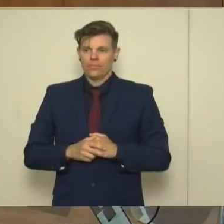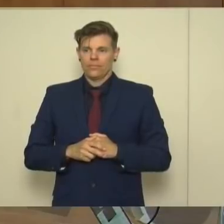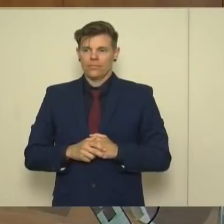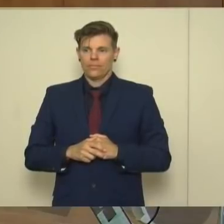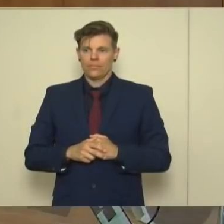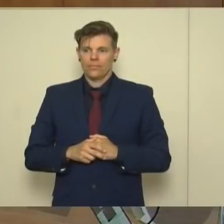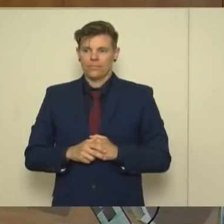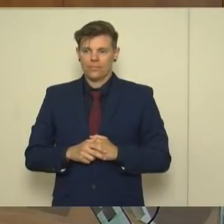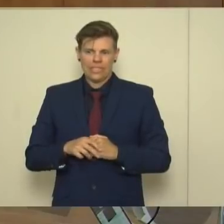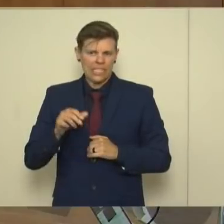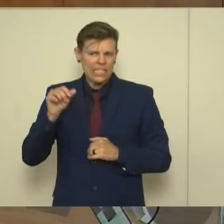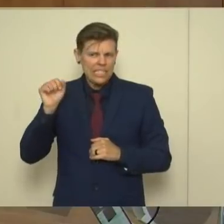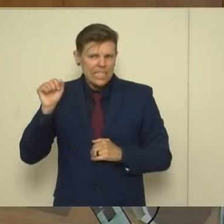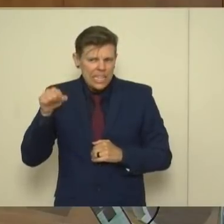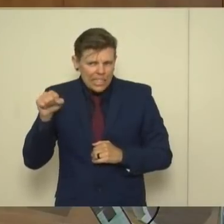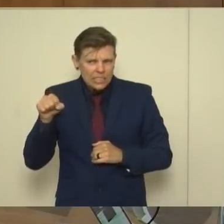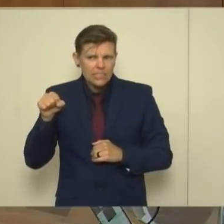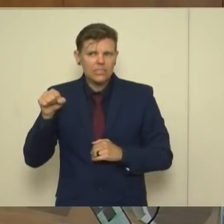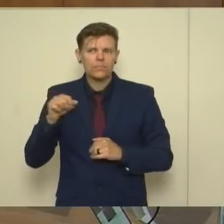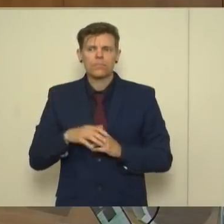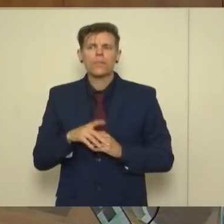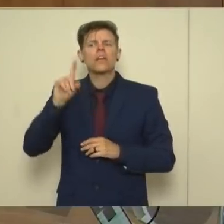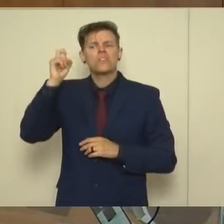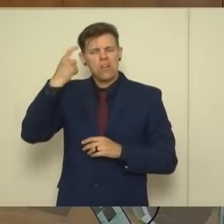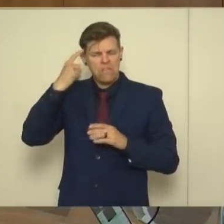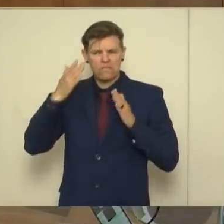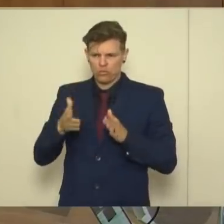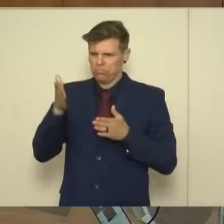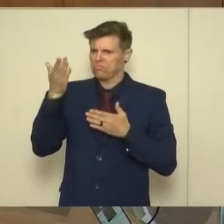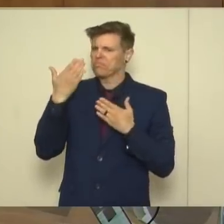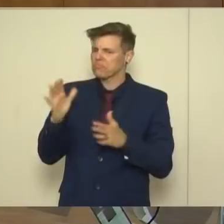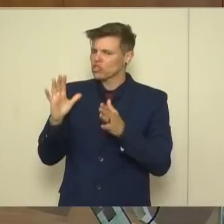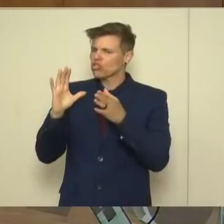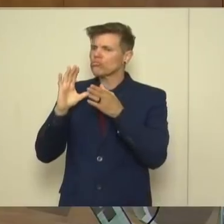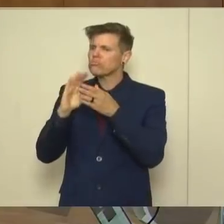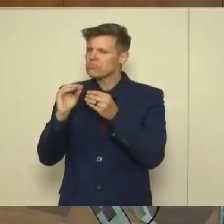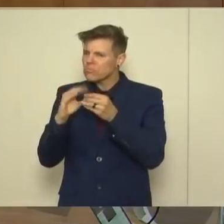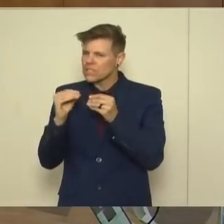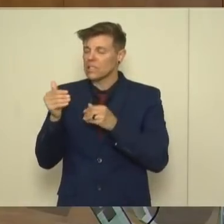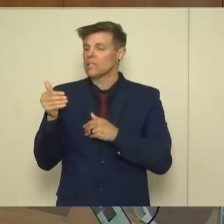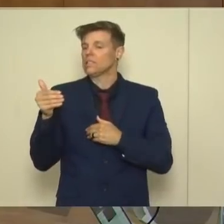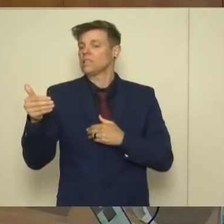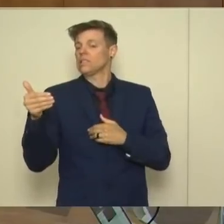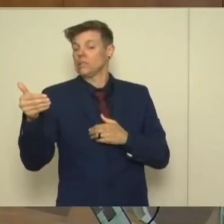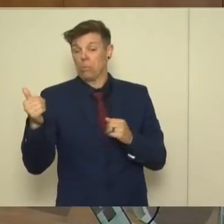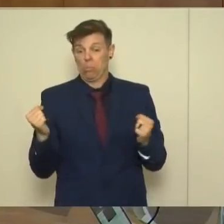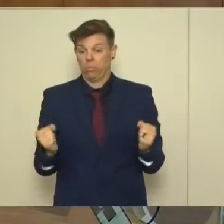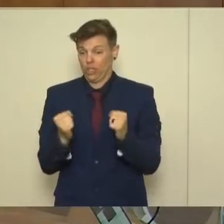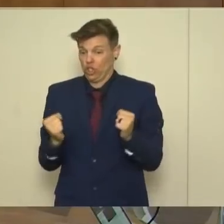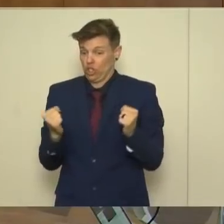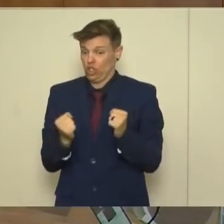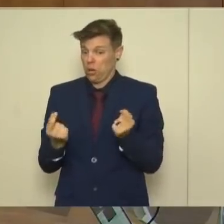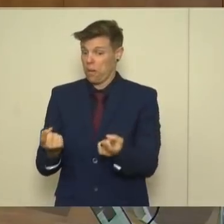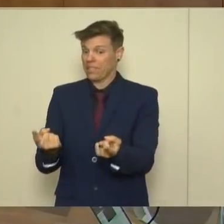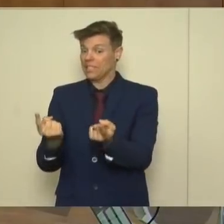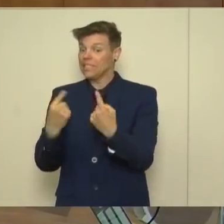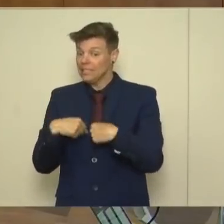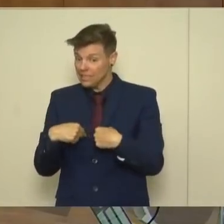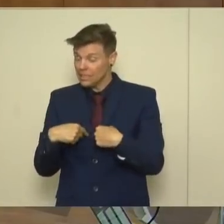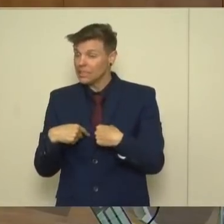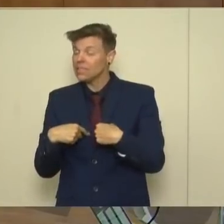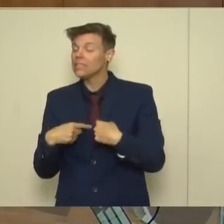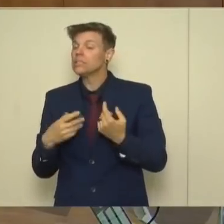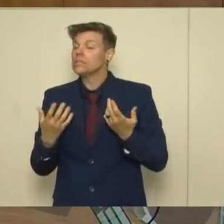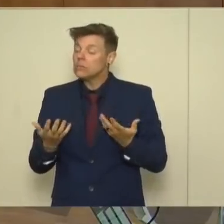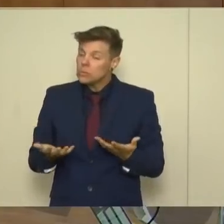Yes, as the governor pointed out, winter is coming, and I would like to know what the data says about COVID and